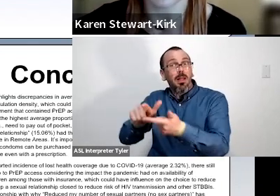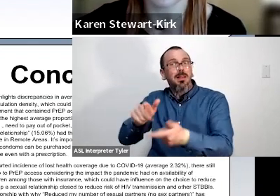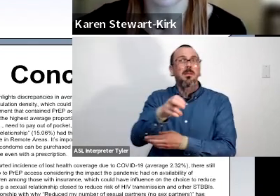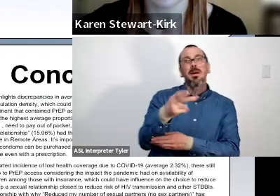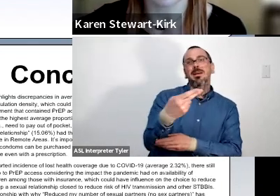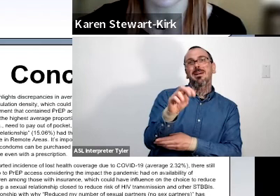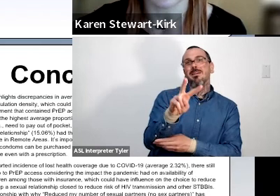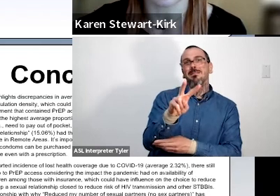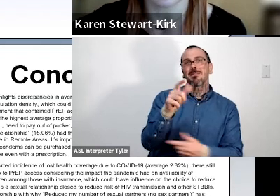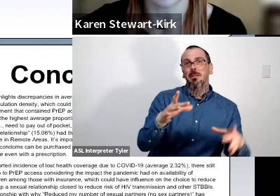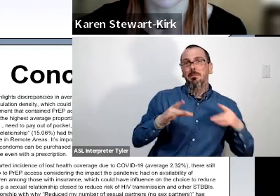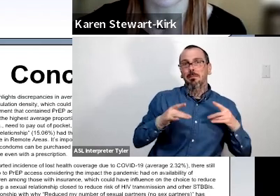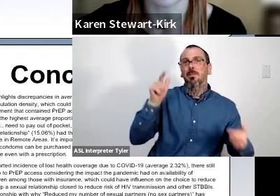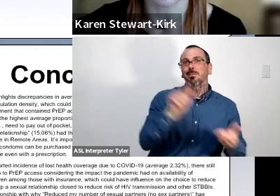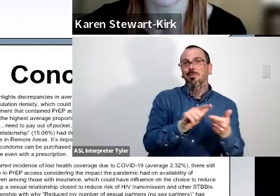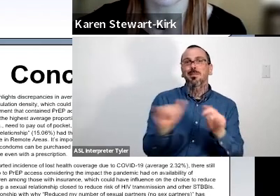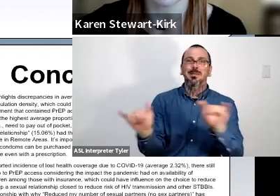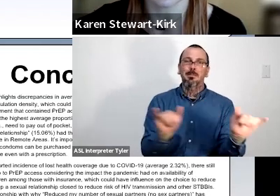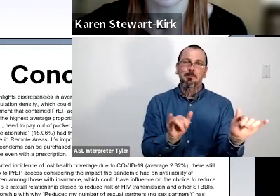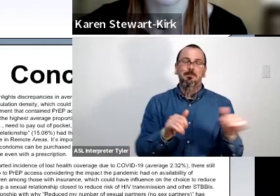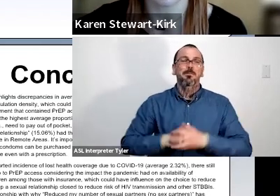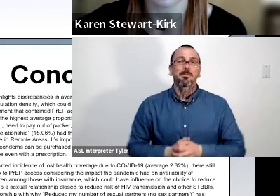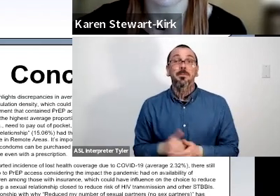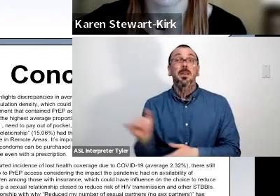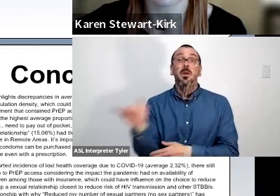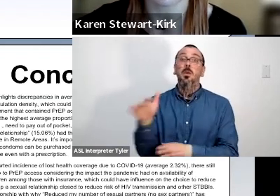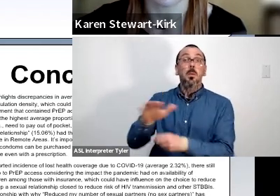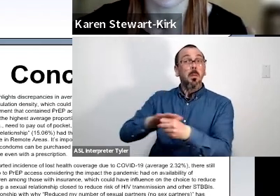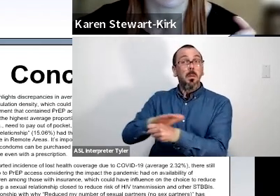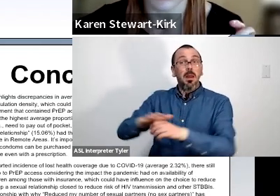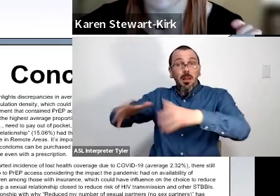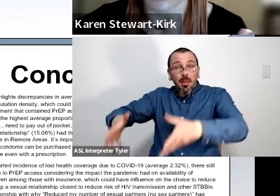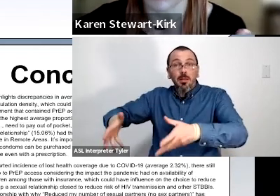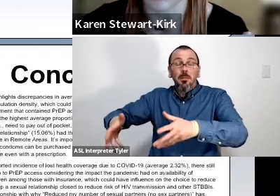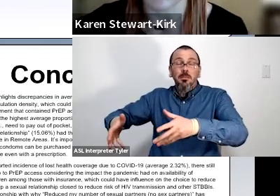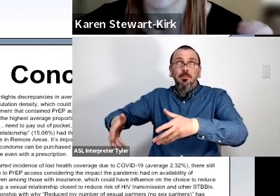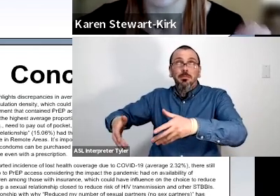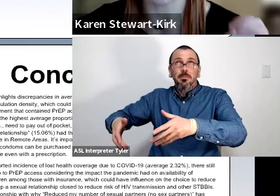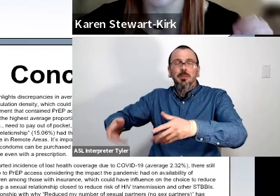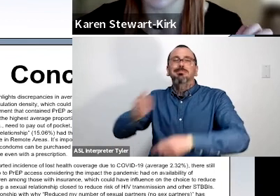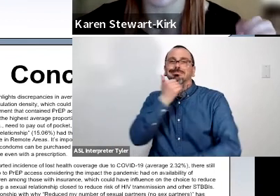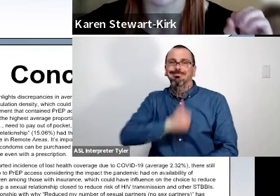access barriers that may be perpetuated by population density, including assessing